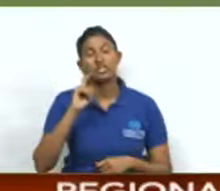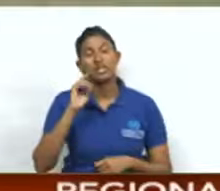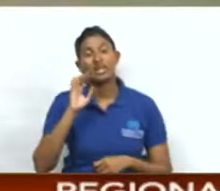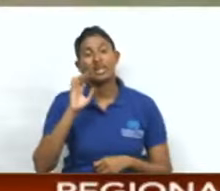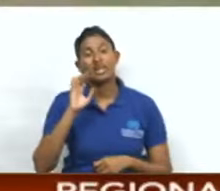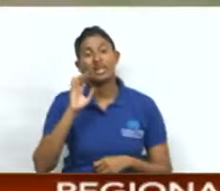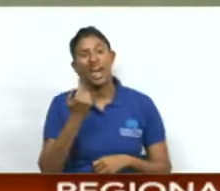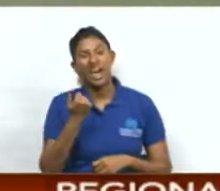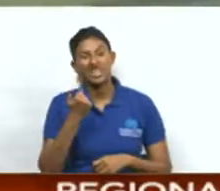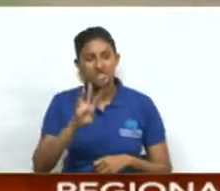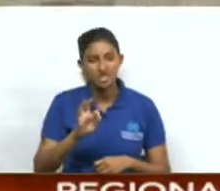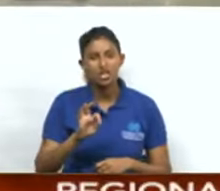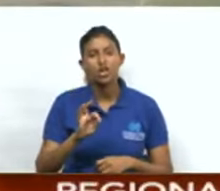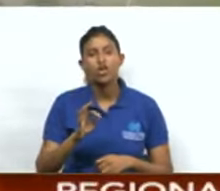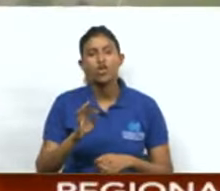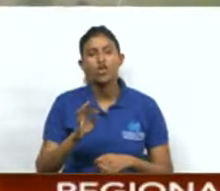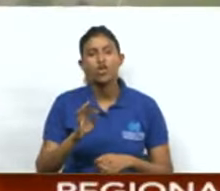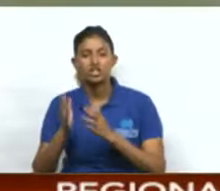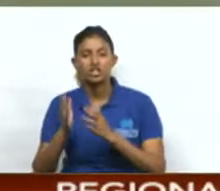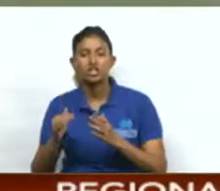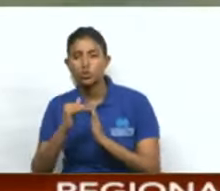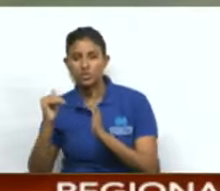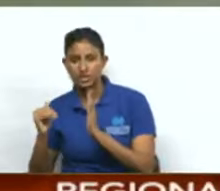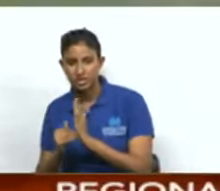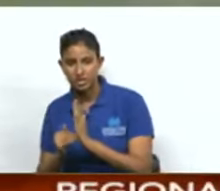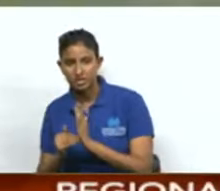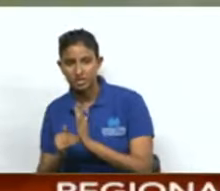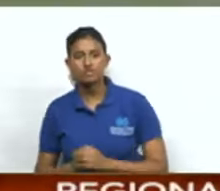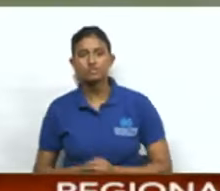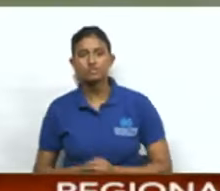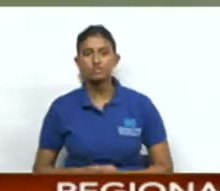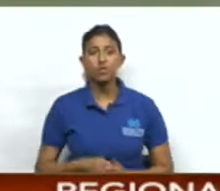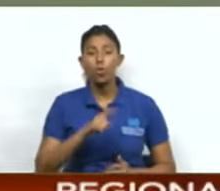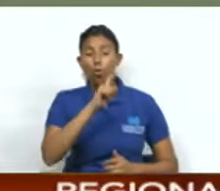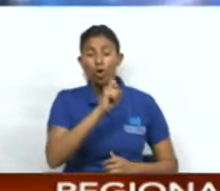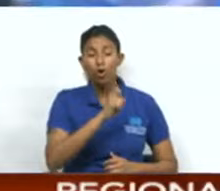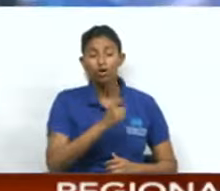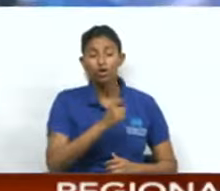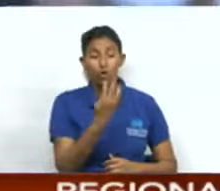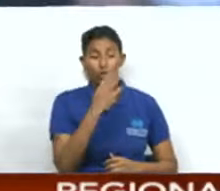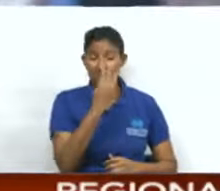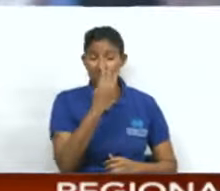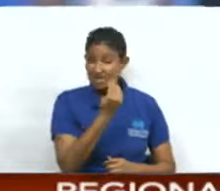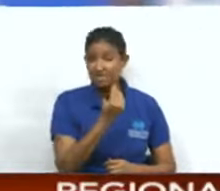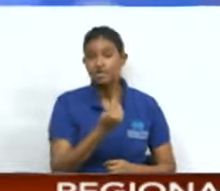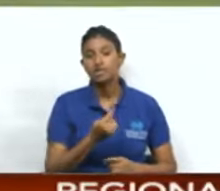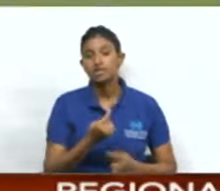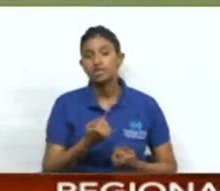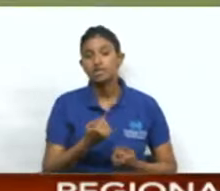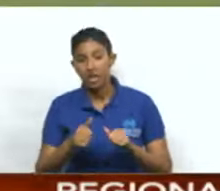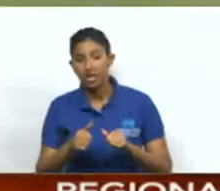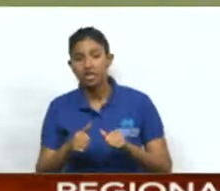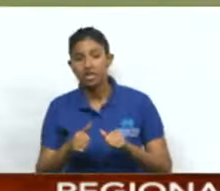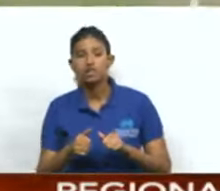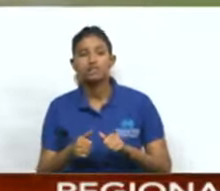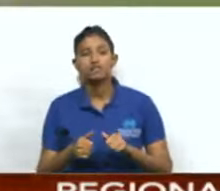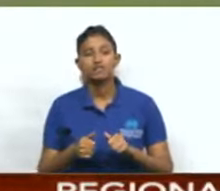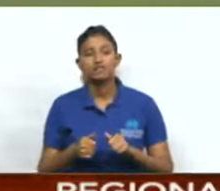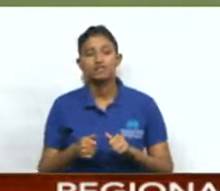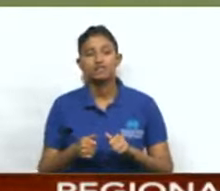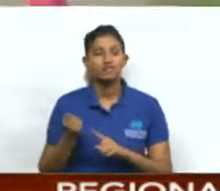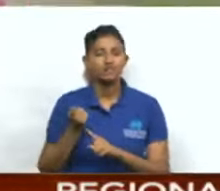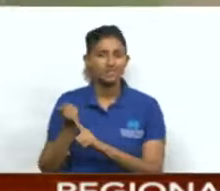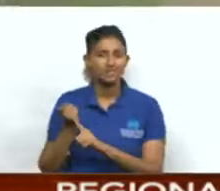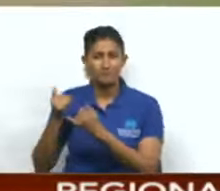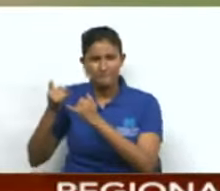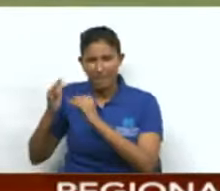of the tournament. He made 114. Still, though, it was only a supporting knock to the player of the match, Rassie van der Dusen's